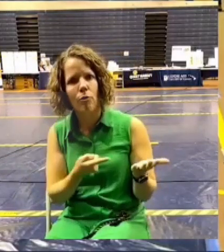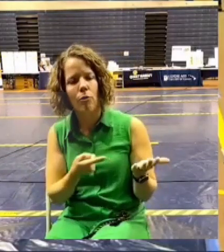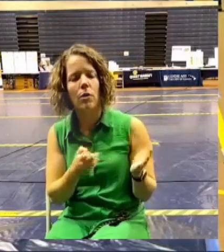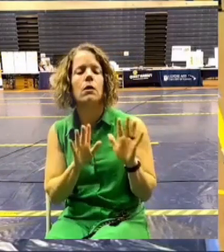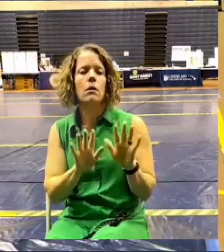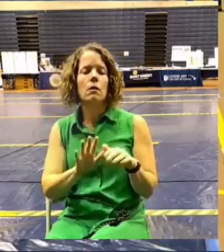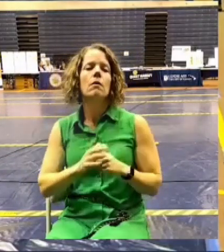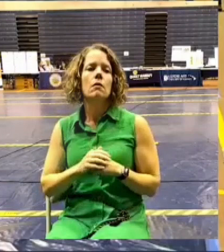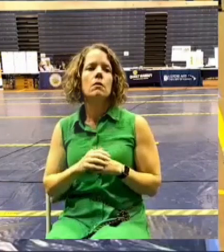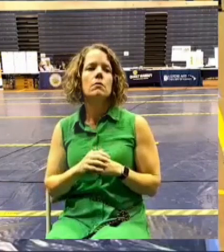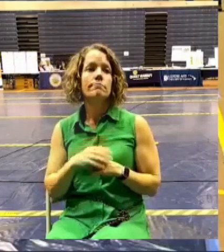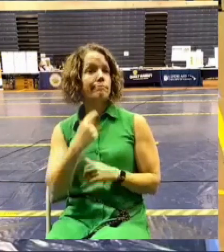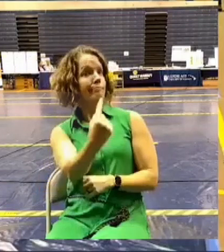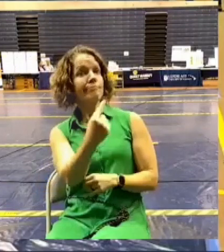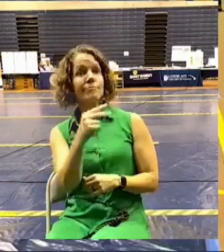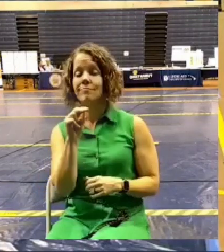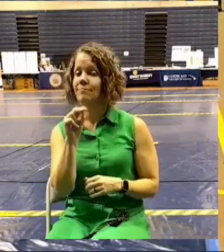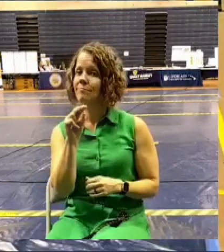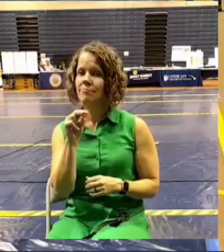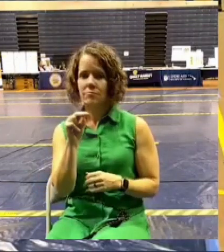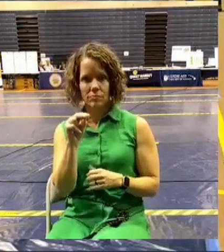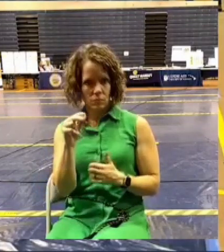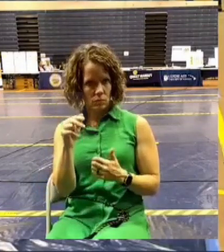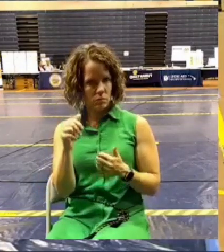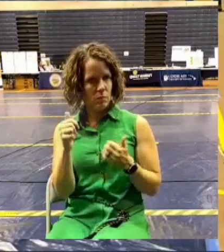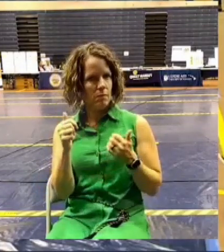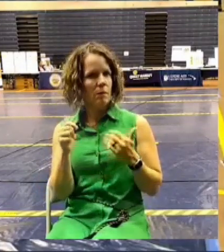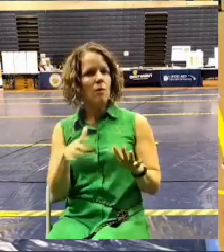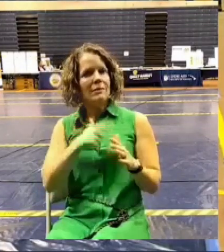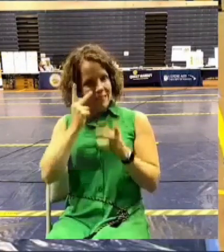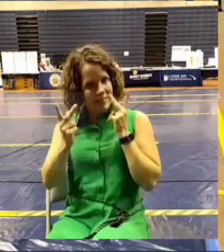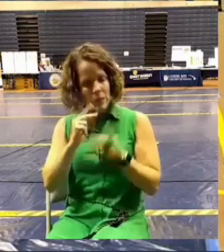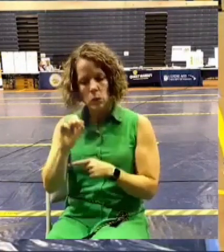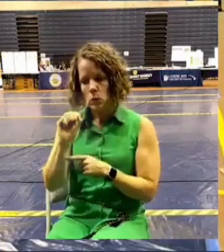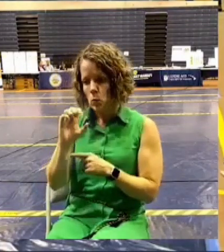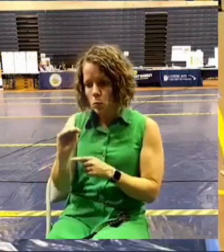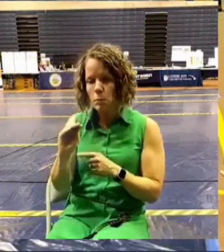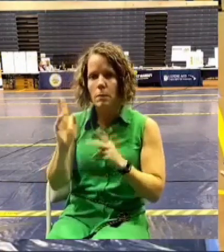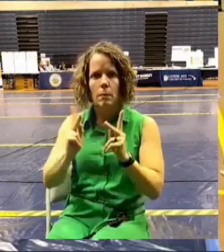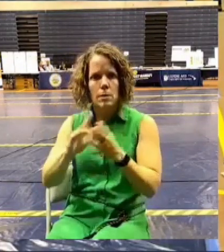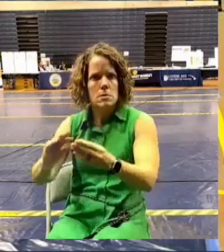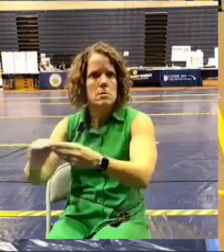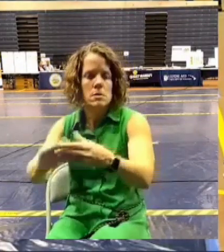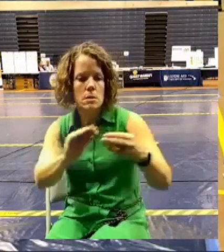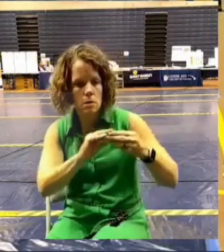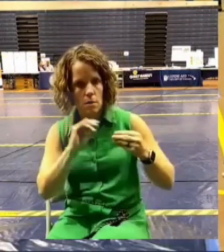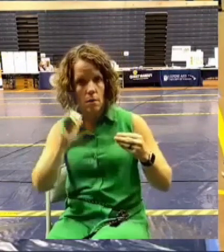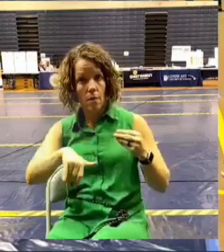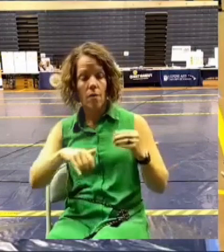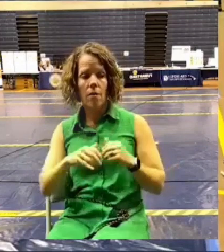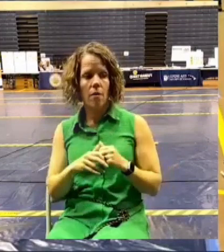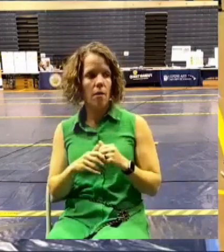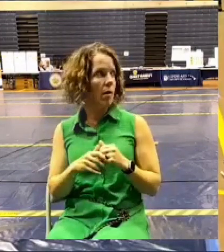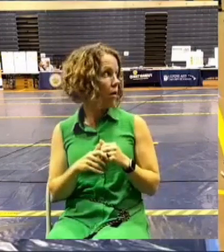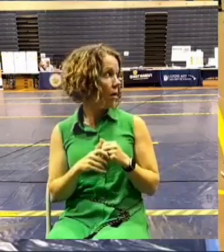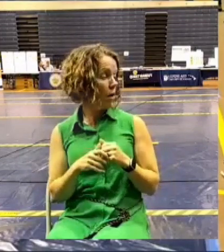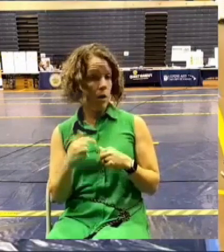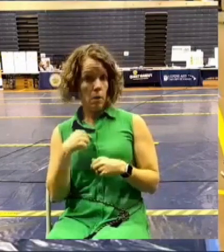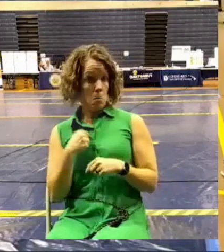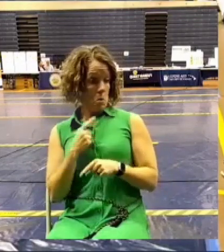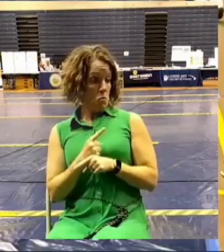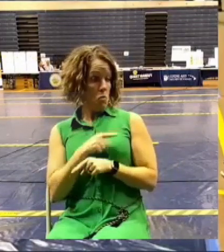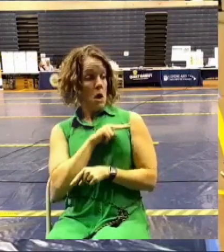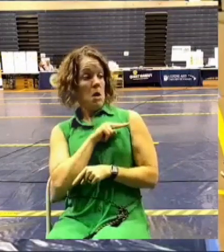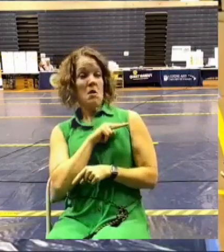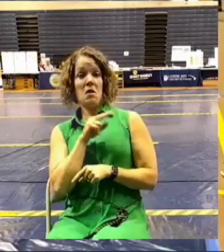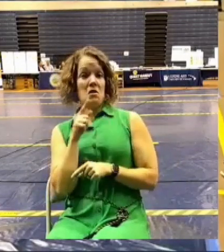hearing about this. It's all over social media, especially today. So the best we can do, am I right, Bob? Okay, he gave me the thumbs